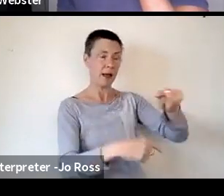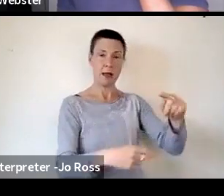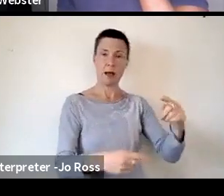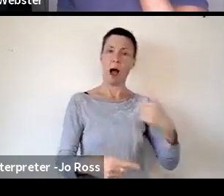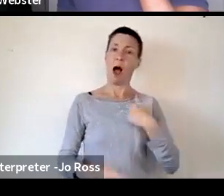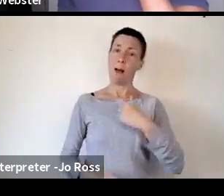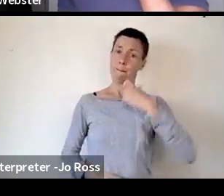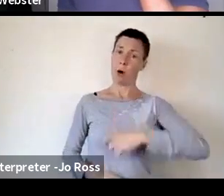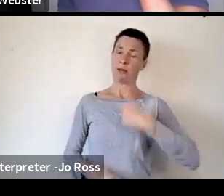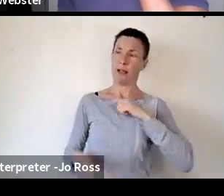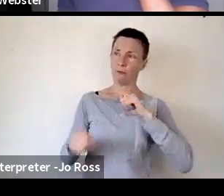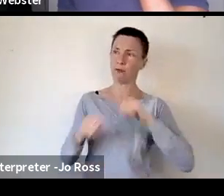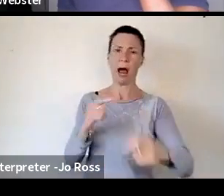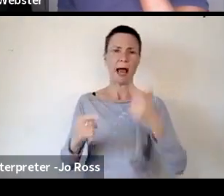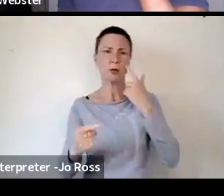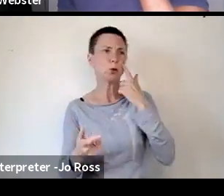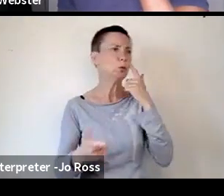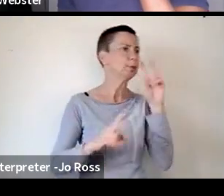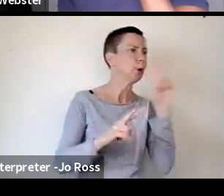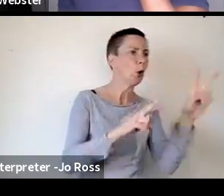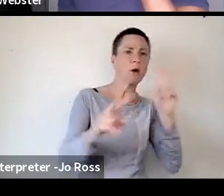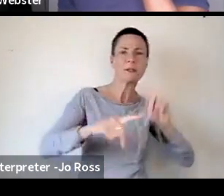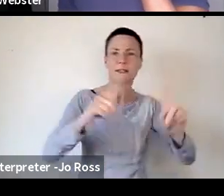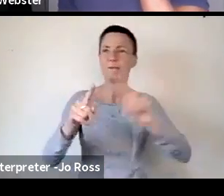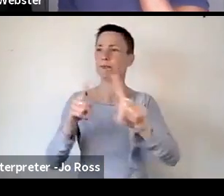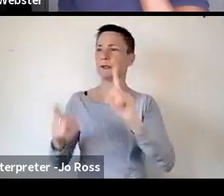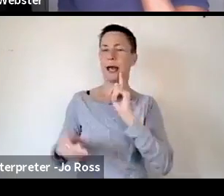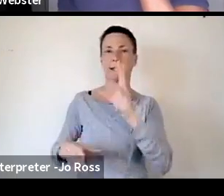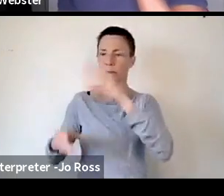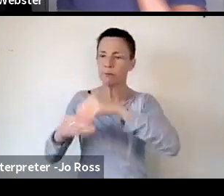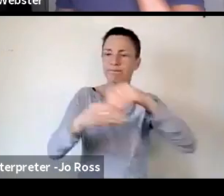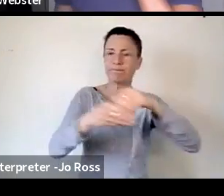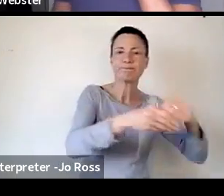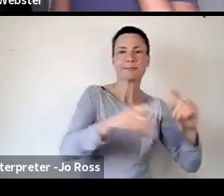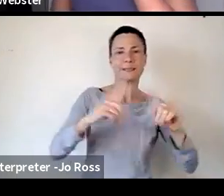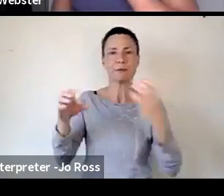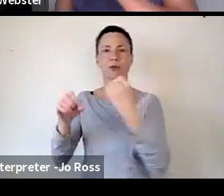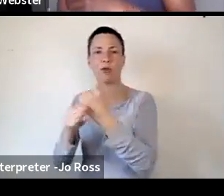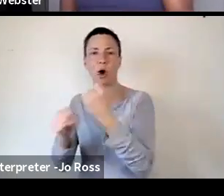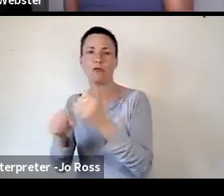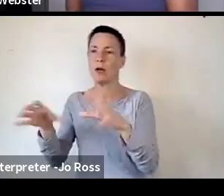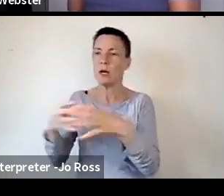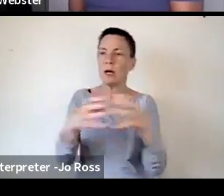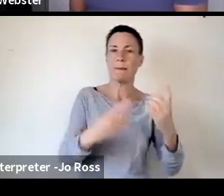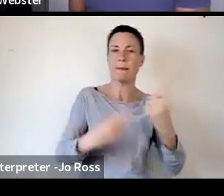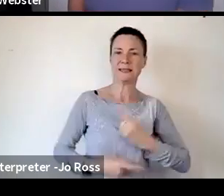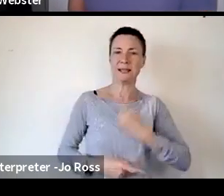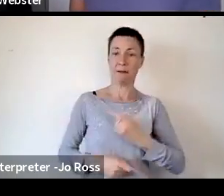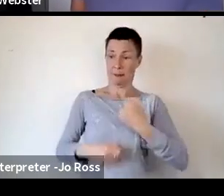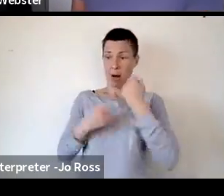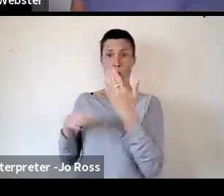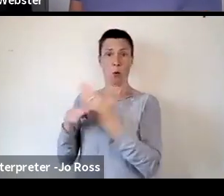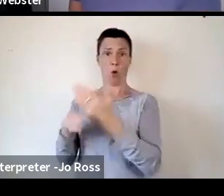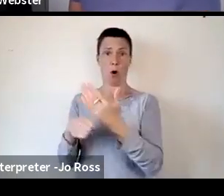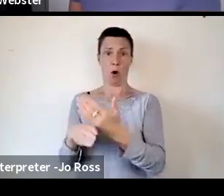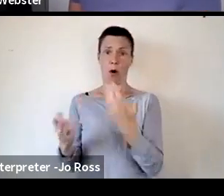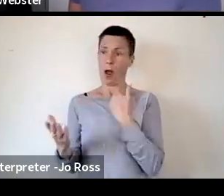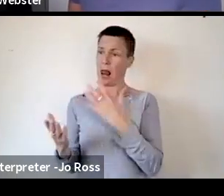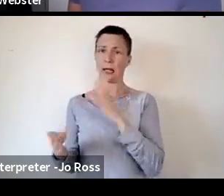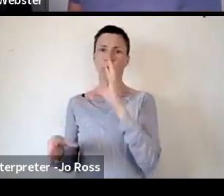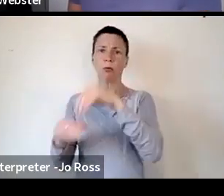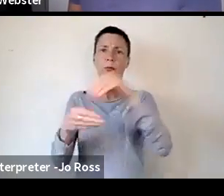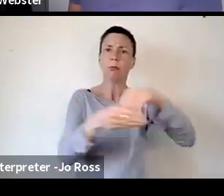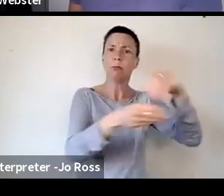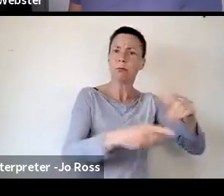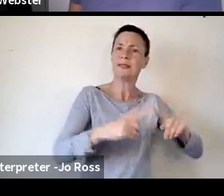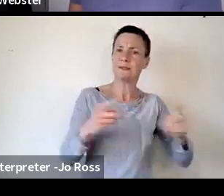personally have sort of tried to move about in terms of genre and the type of programs that I work on, kind of things that I like to do. And what I generally find is